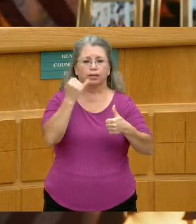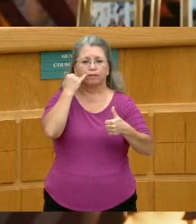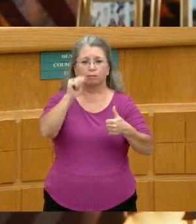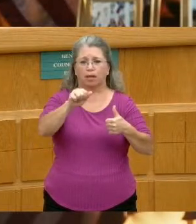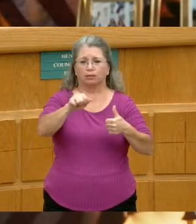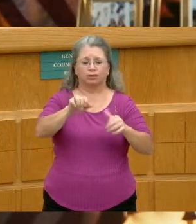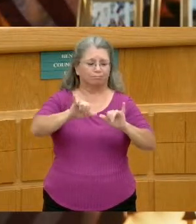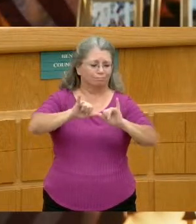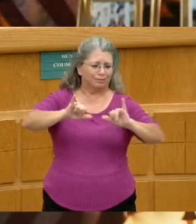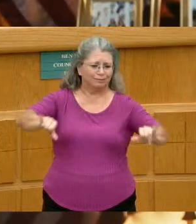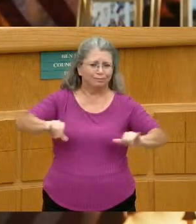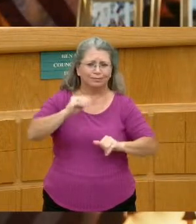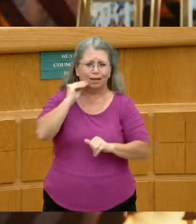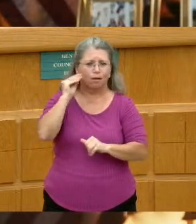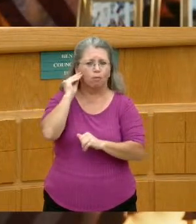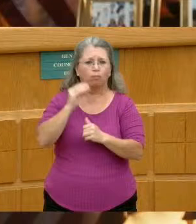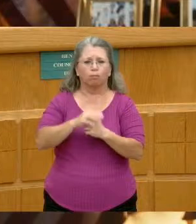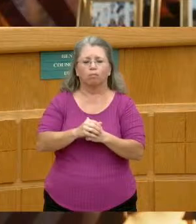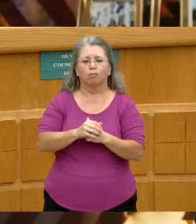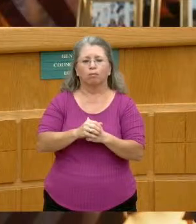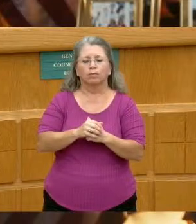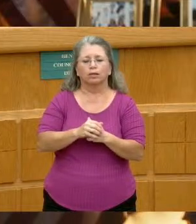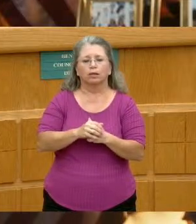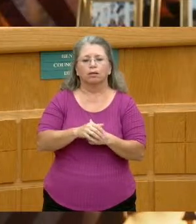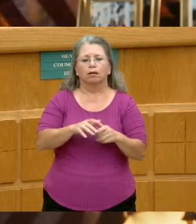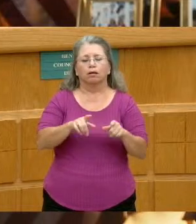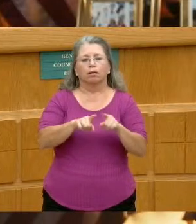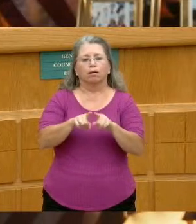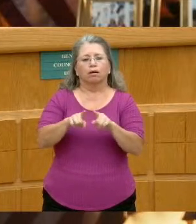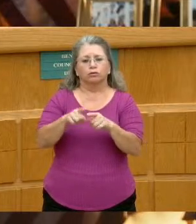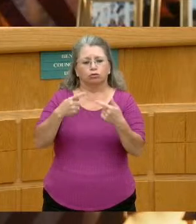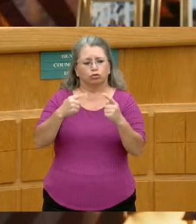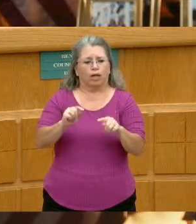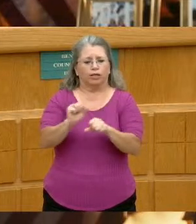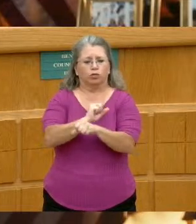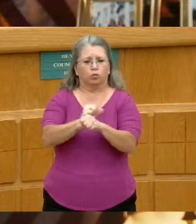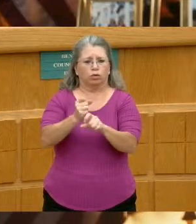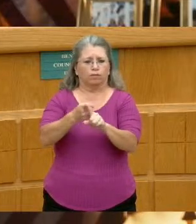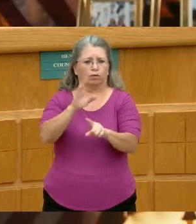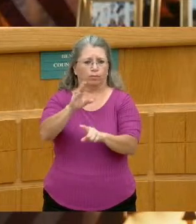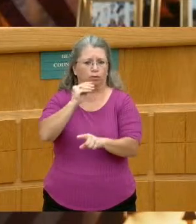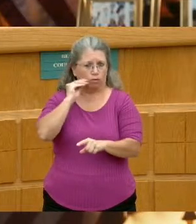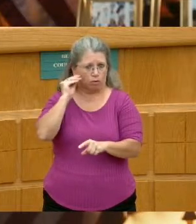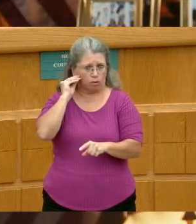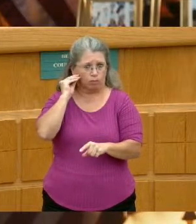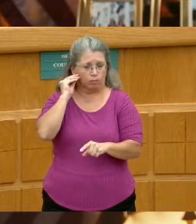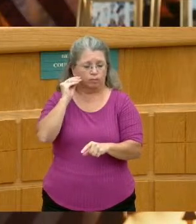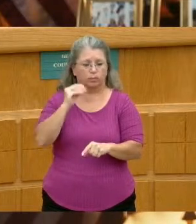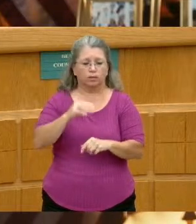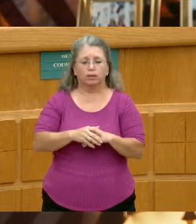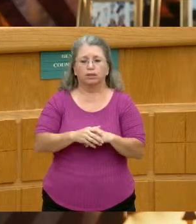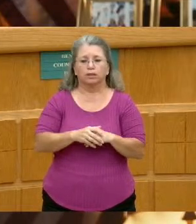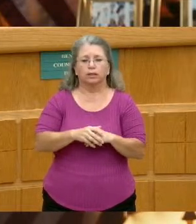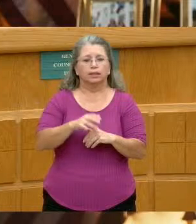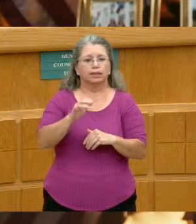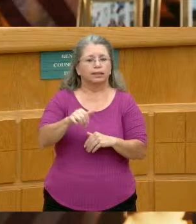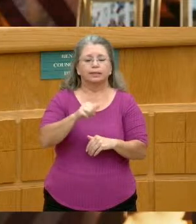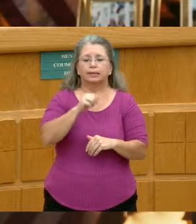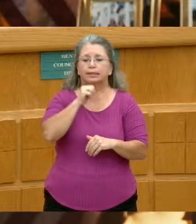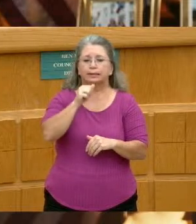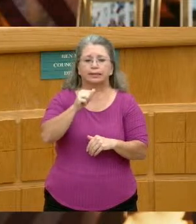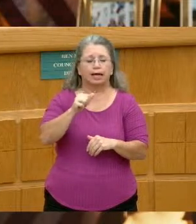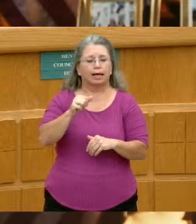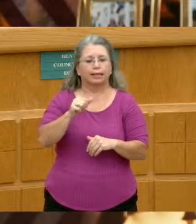home. Also, if you can, try to work from home. Now, this is not a stay-at-home